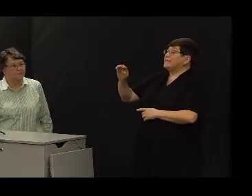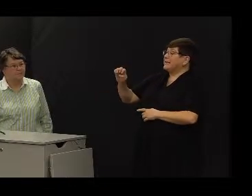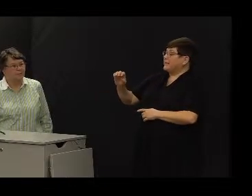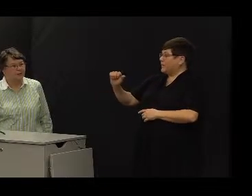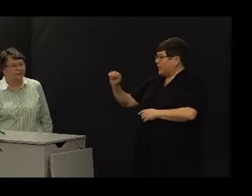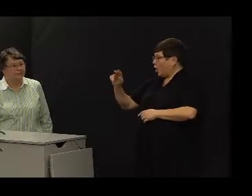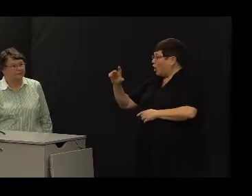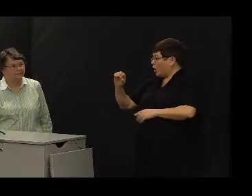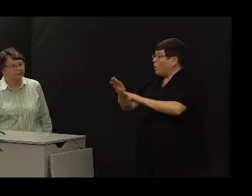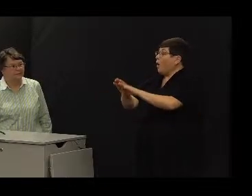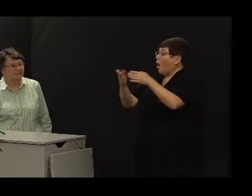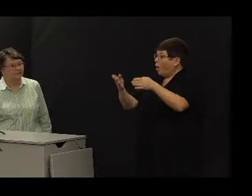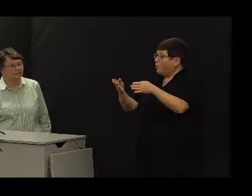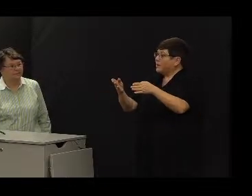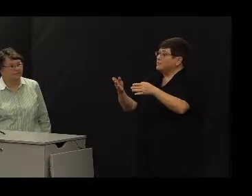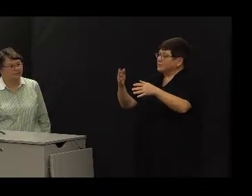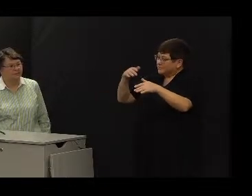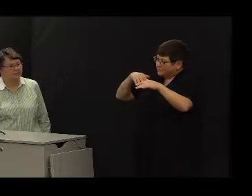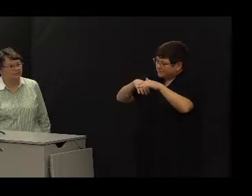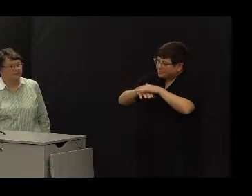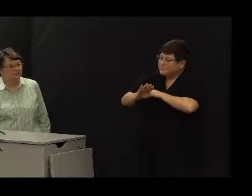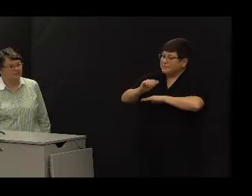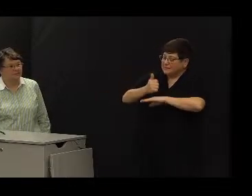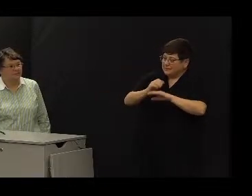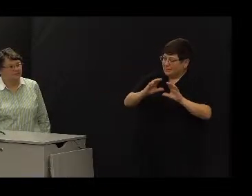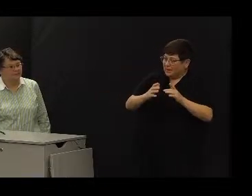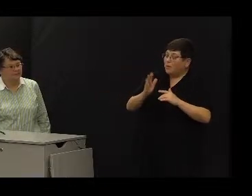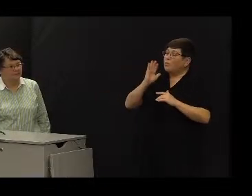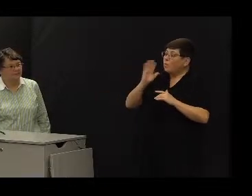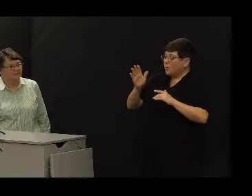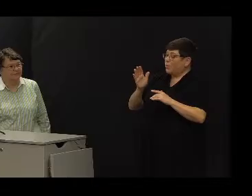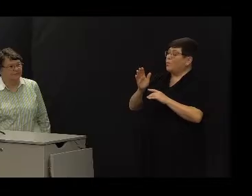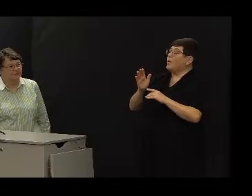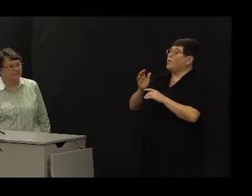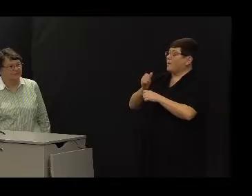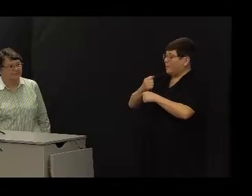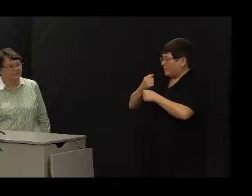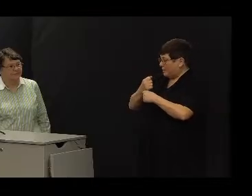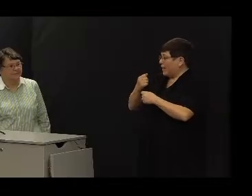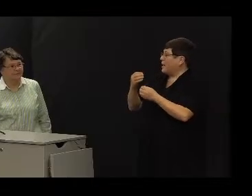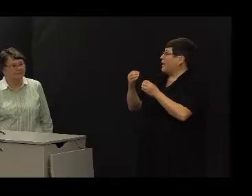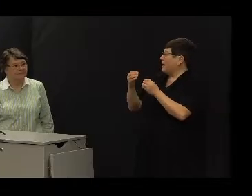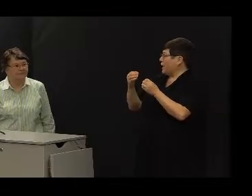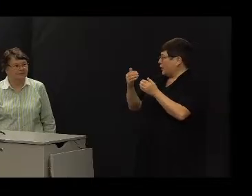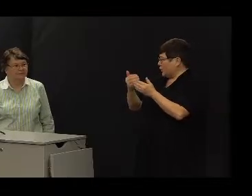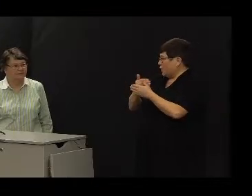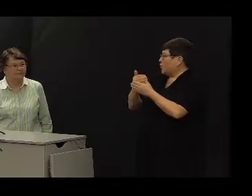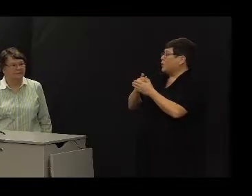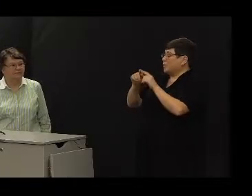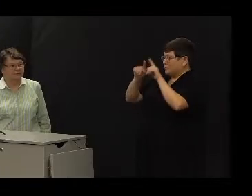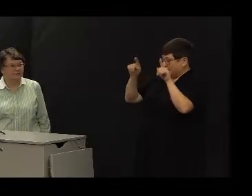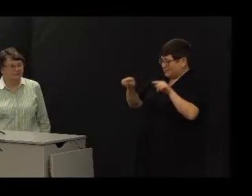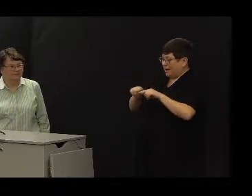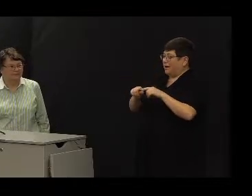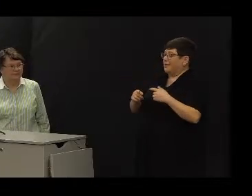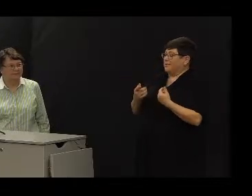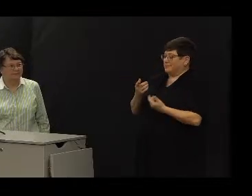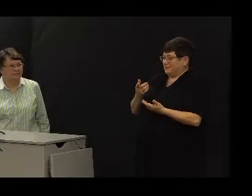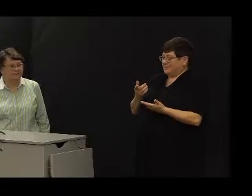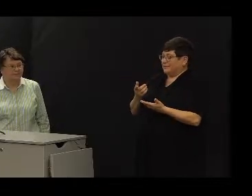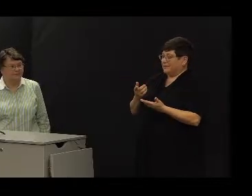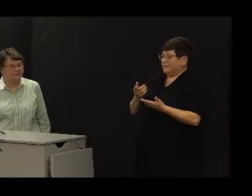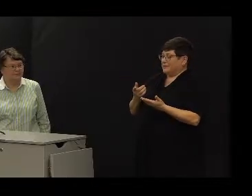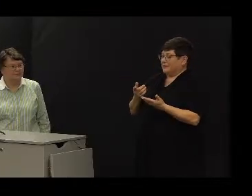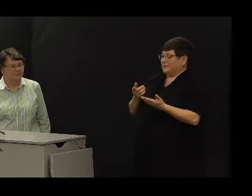With the students, we're going to redo those signs out there that are currently, I